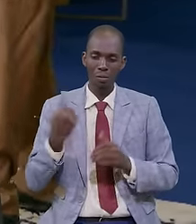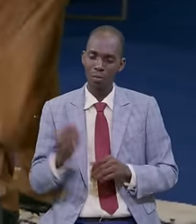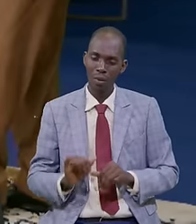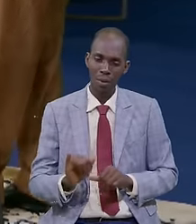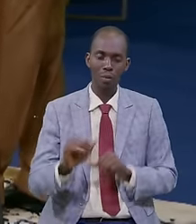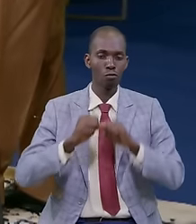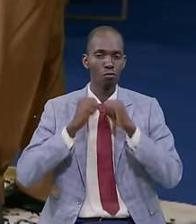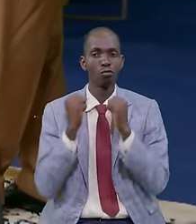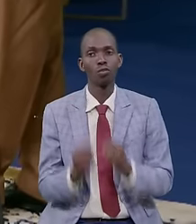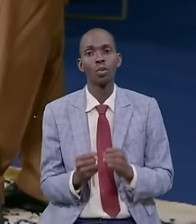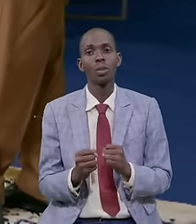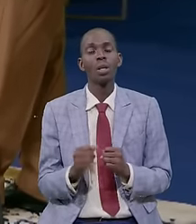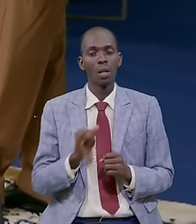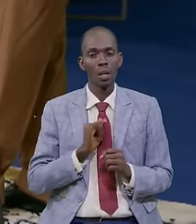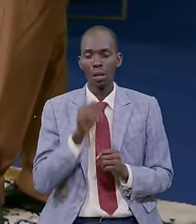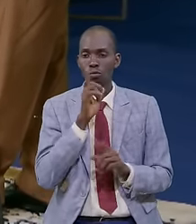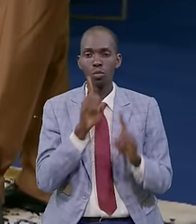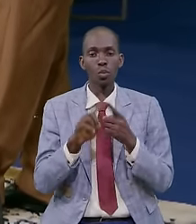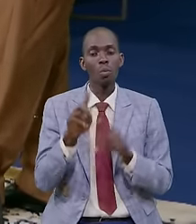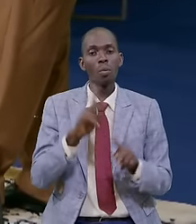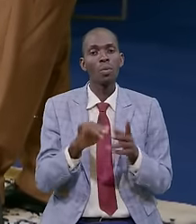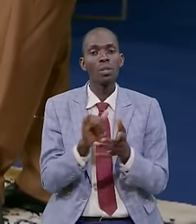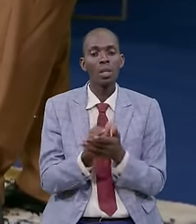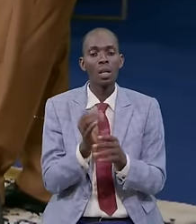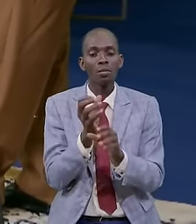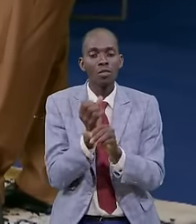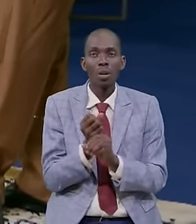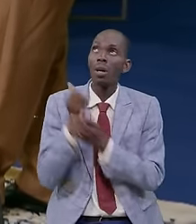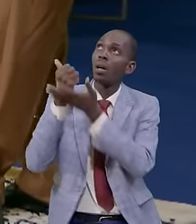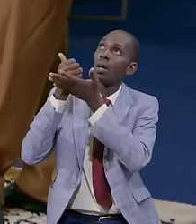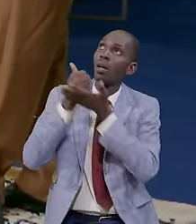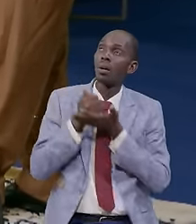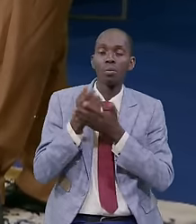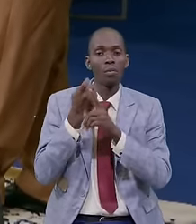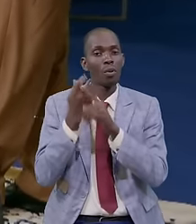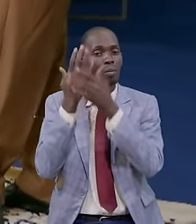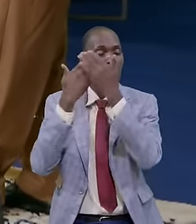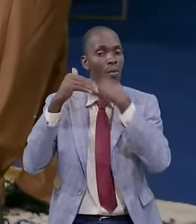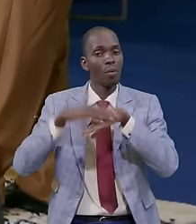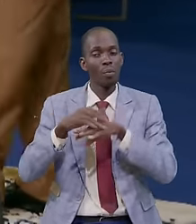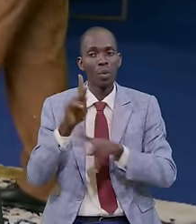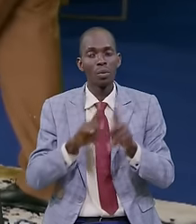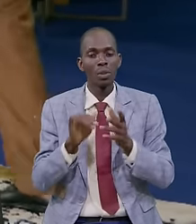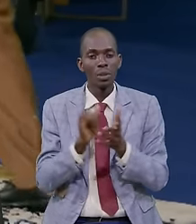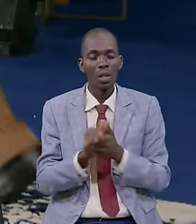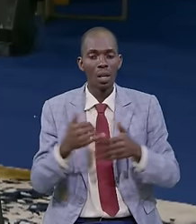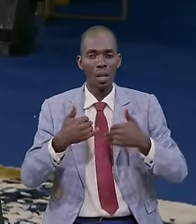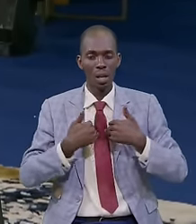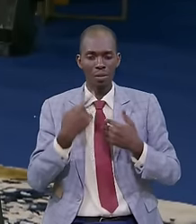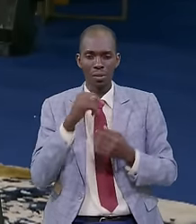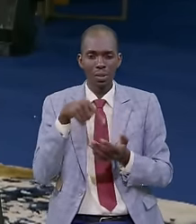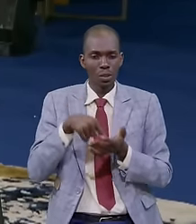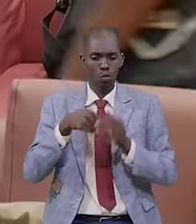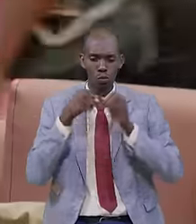that have the help of heaven. The people that have the state of mind that say,